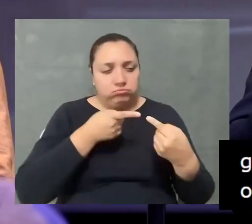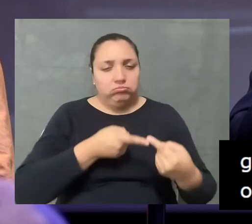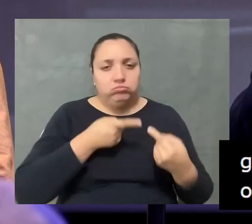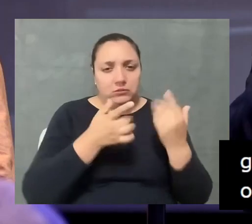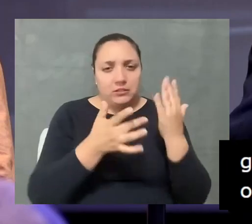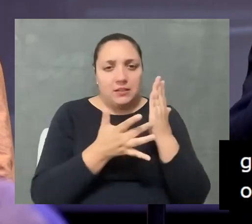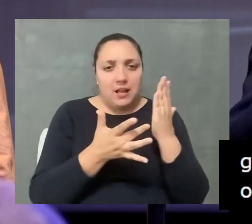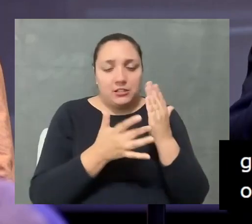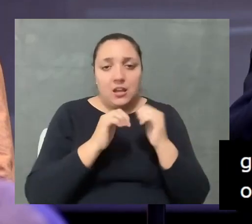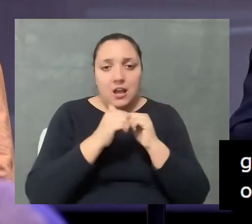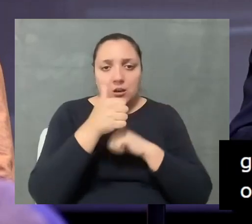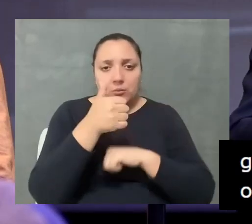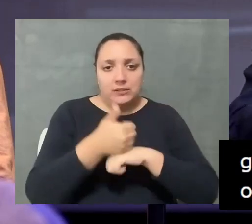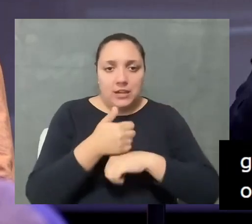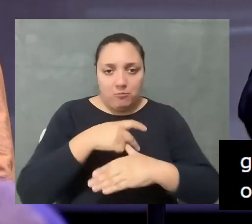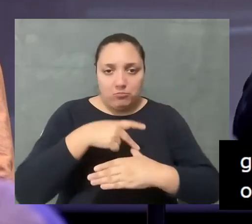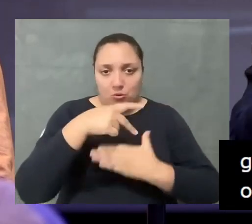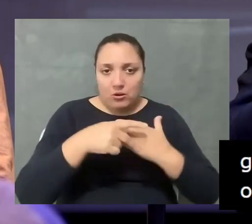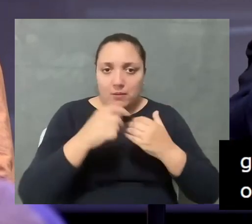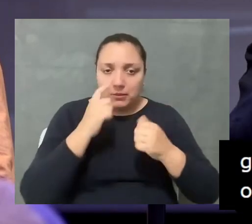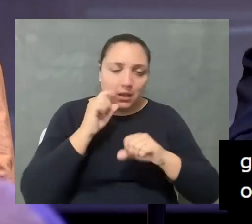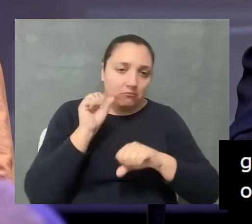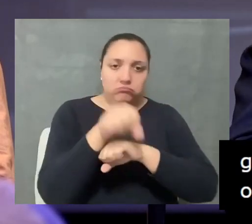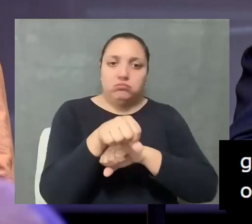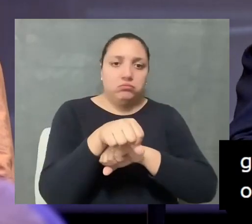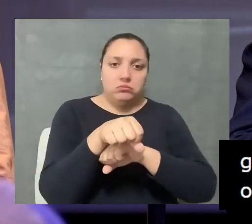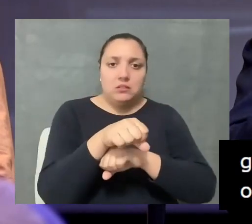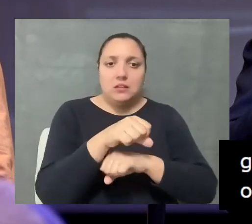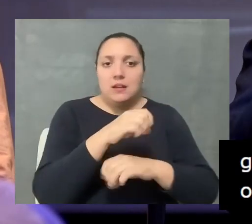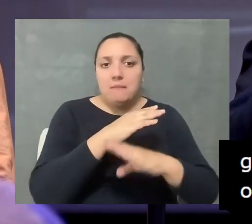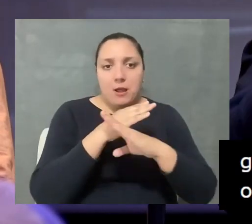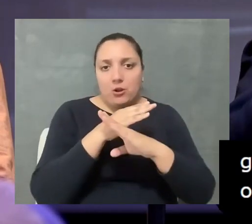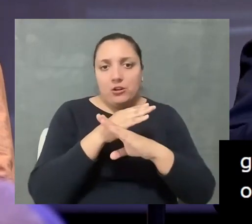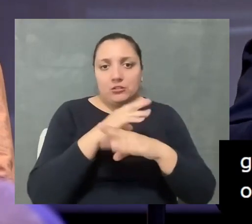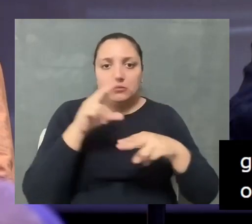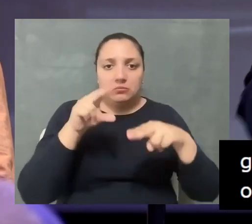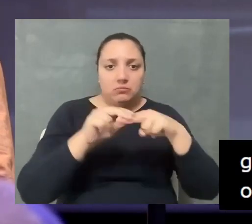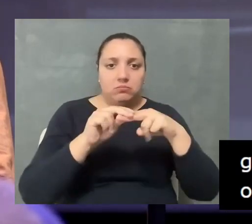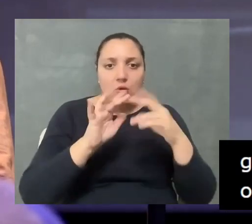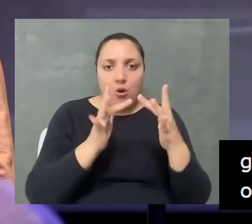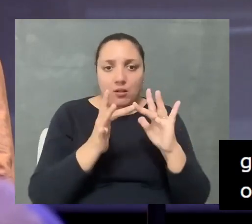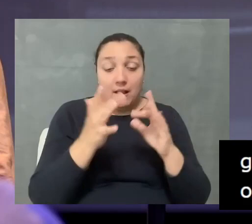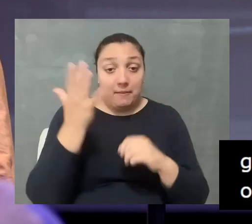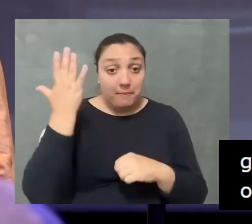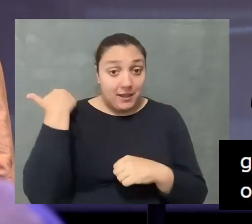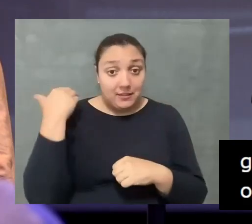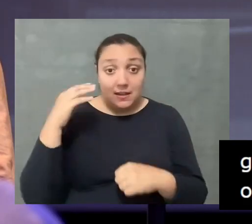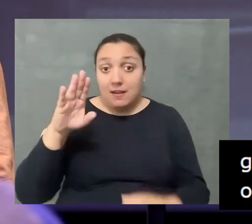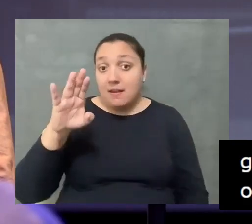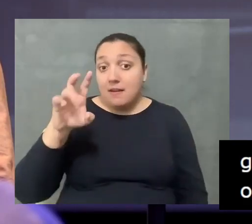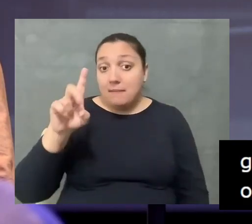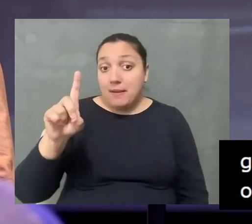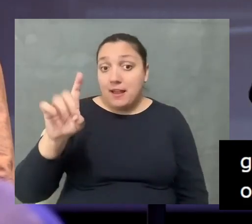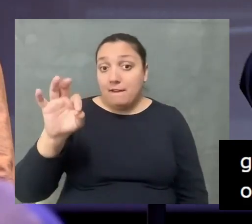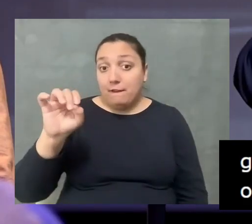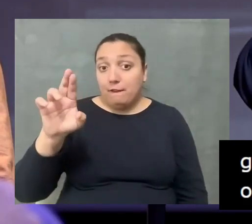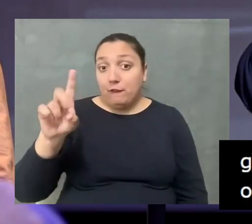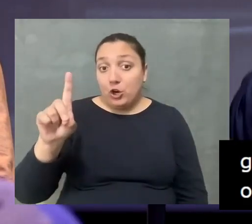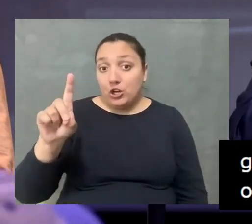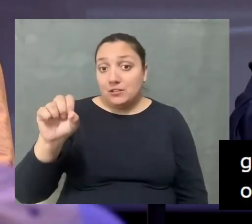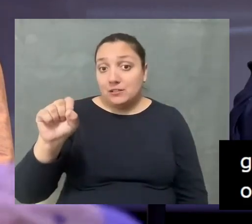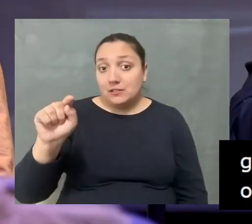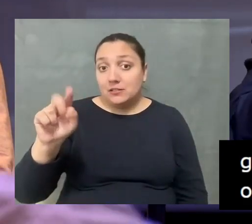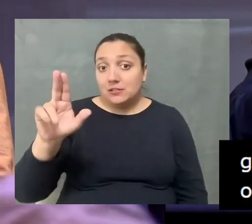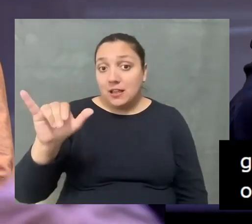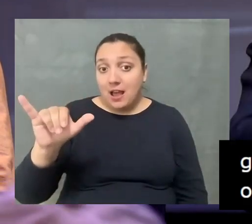build programs that can help them overcome those barriers and get online? And back then it was in Bedford-Stuyvesant, that was our first site, the Shabazz Complex on